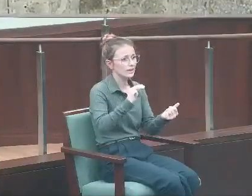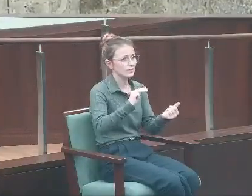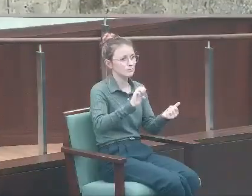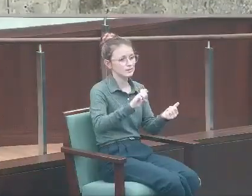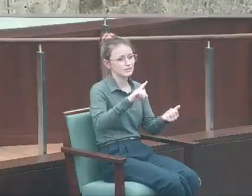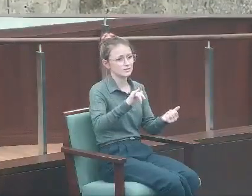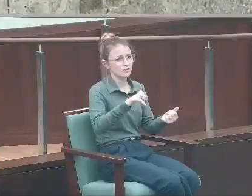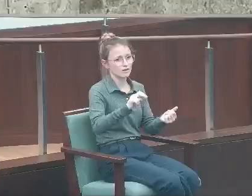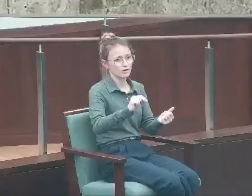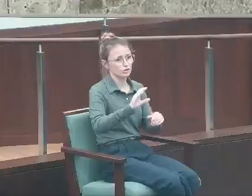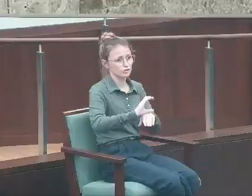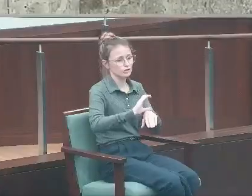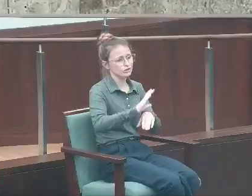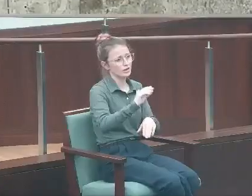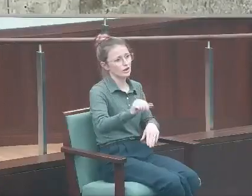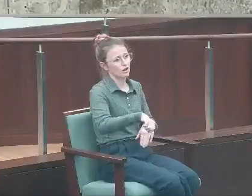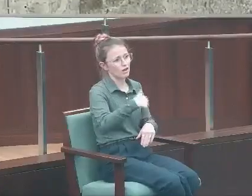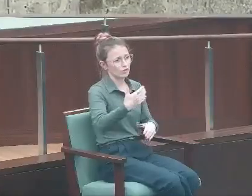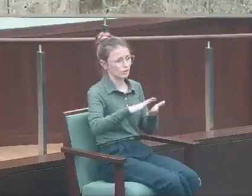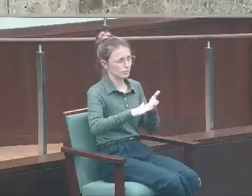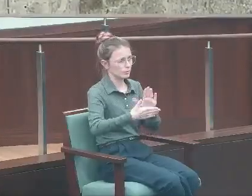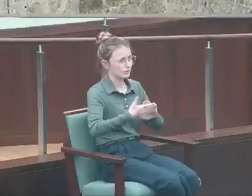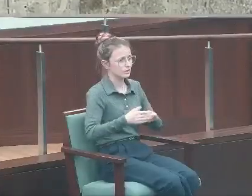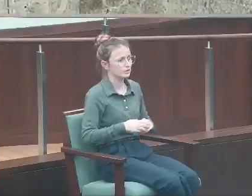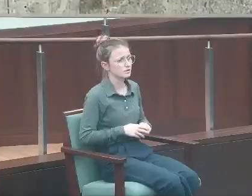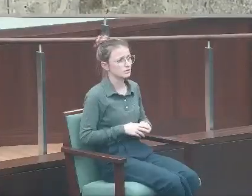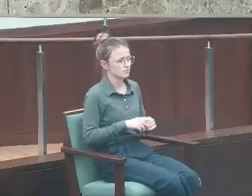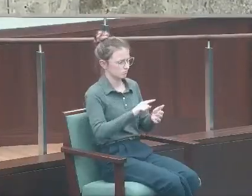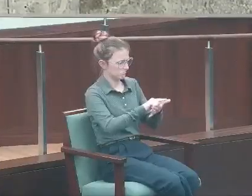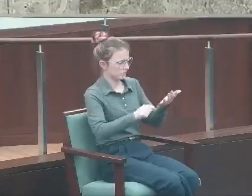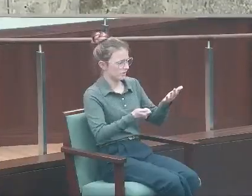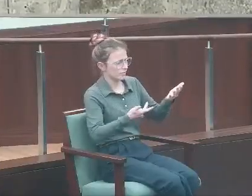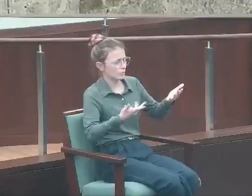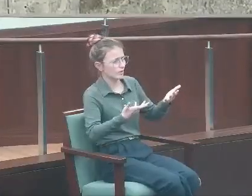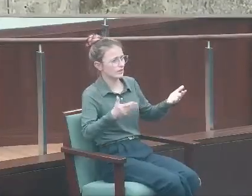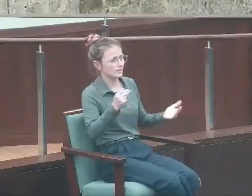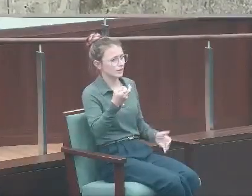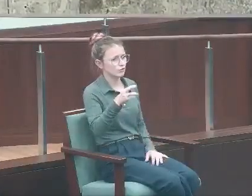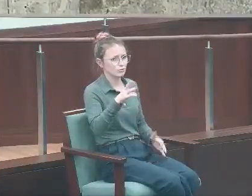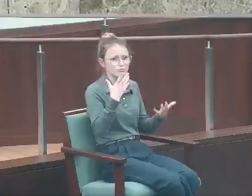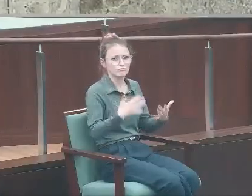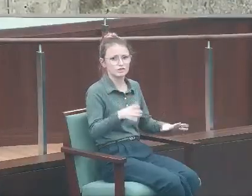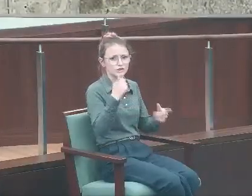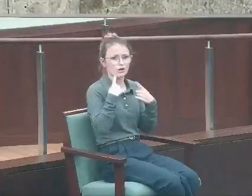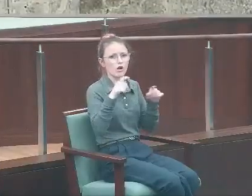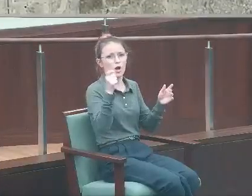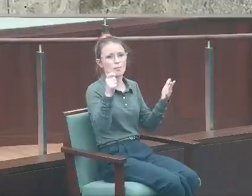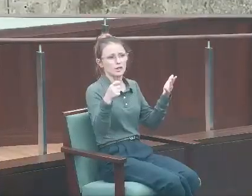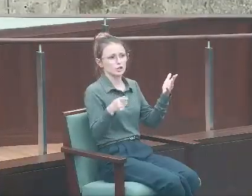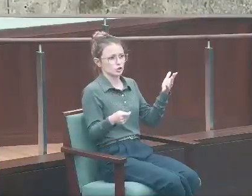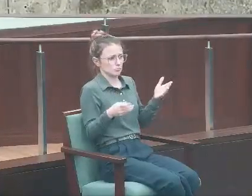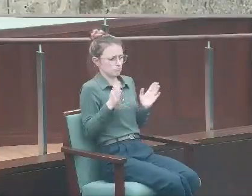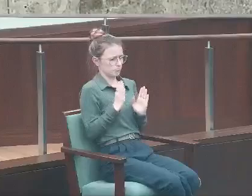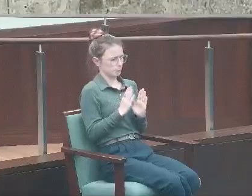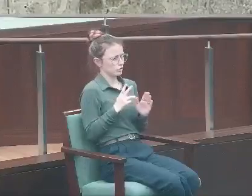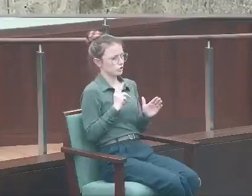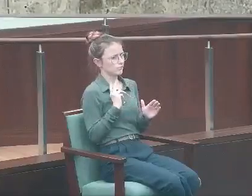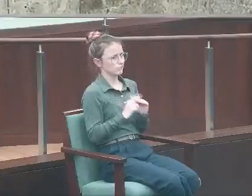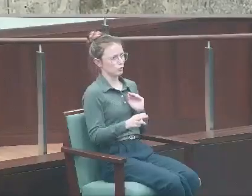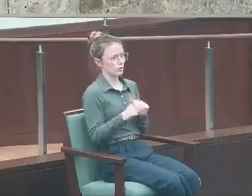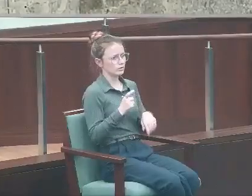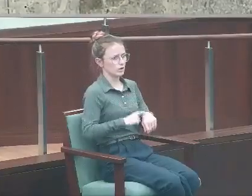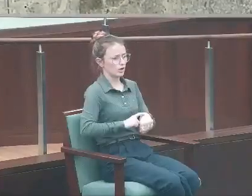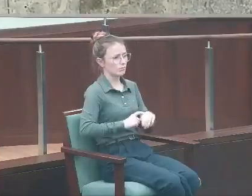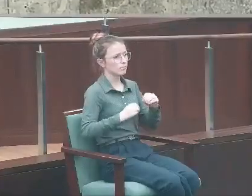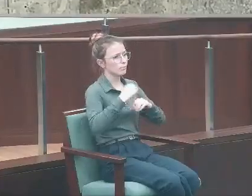Emery Grove communities. These are just a few of the things that Andrew has accomplished in such a short period of time. More than 1